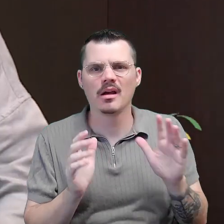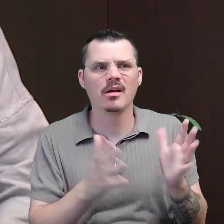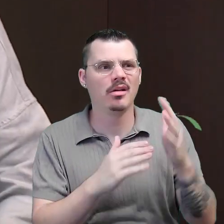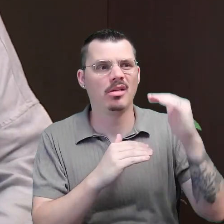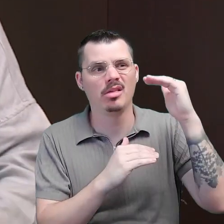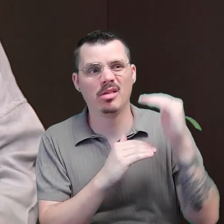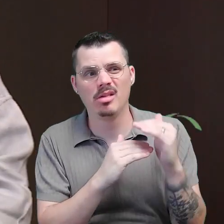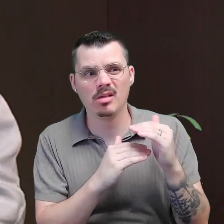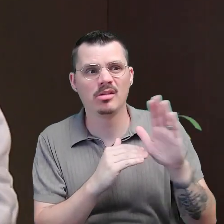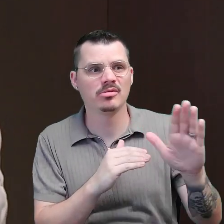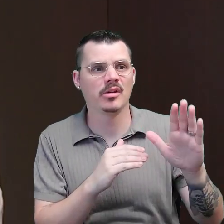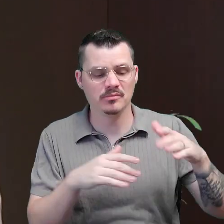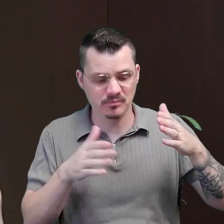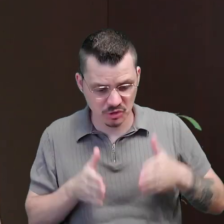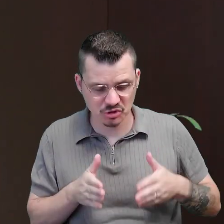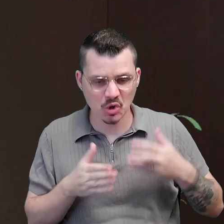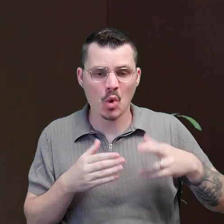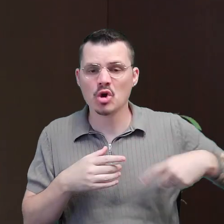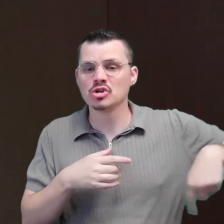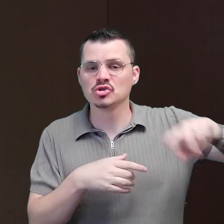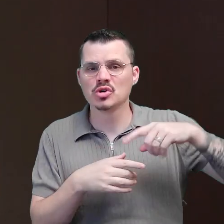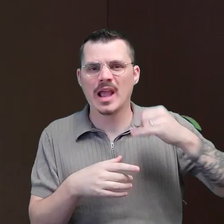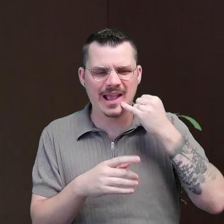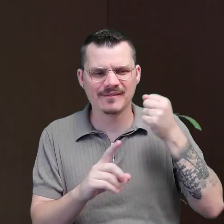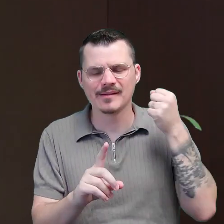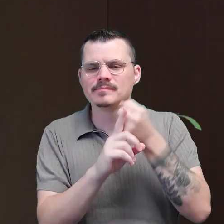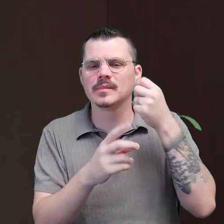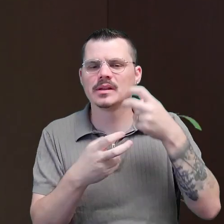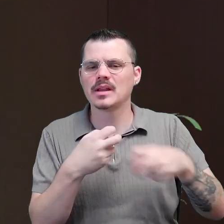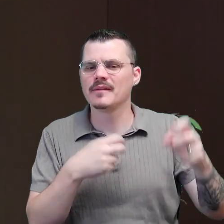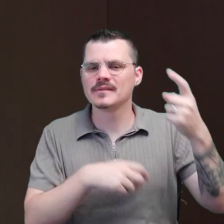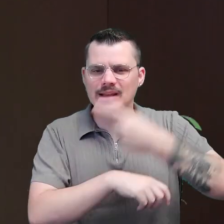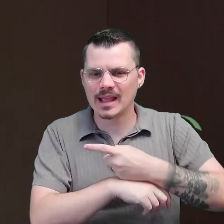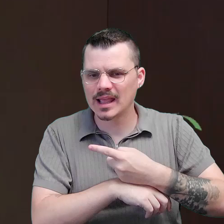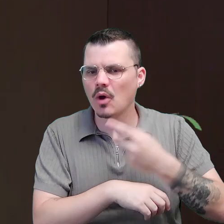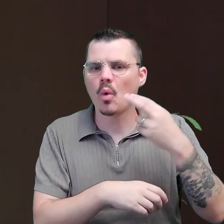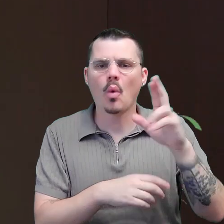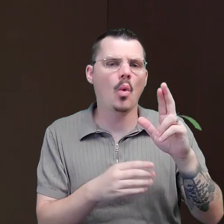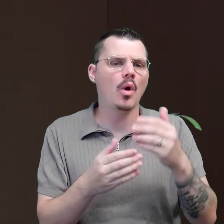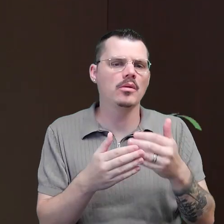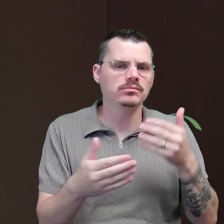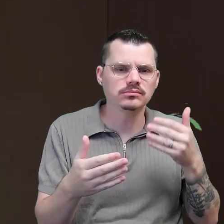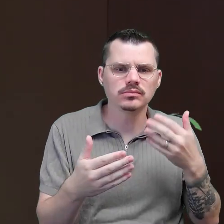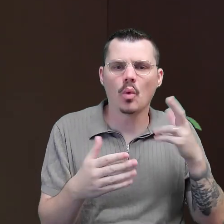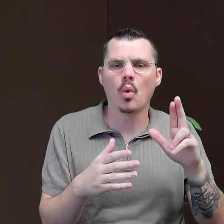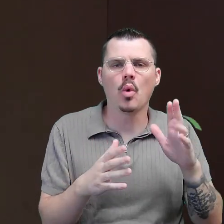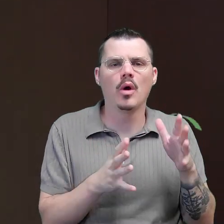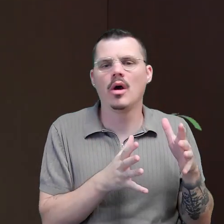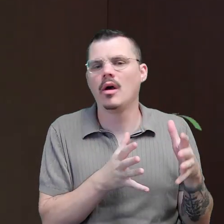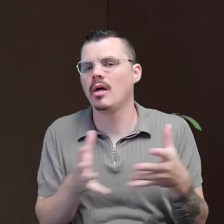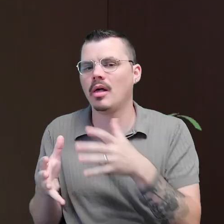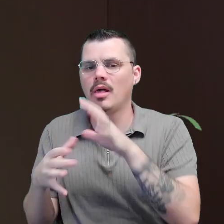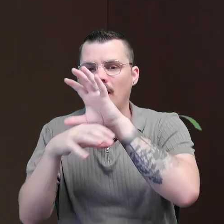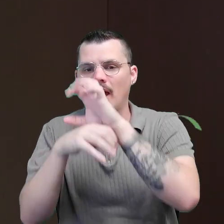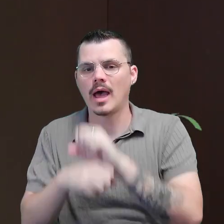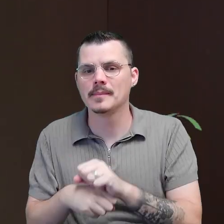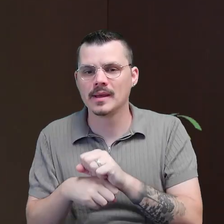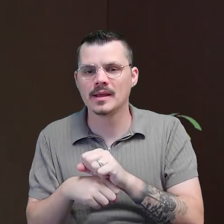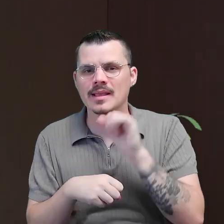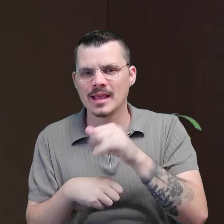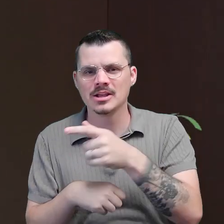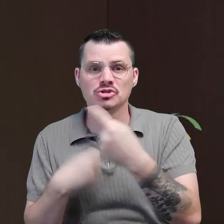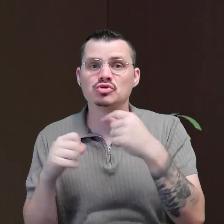the person or their circle. If a person has a tough day or a setback or slides back into a habit